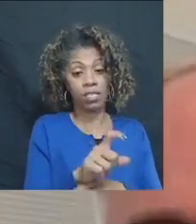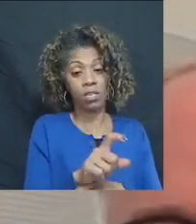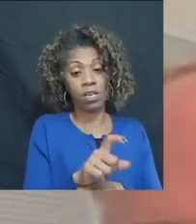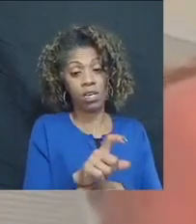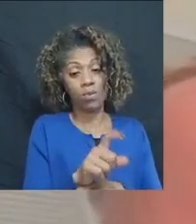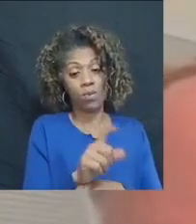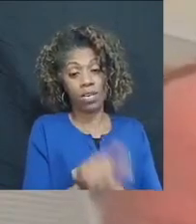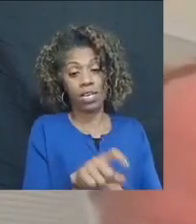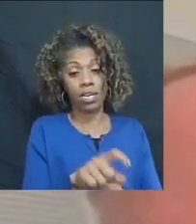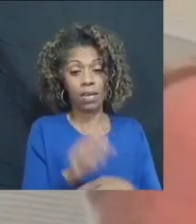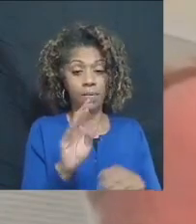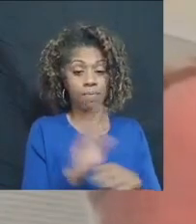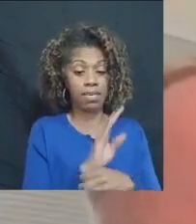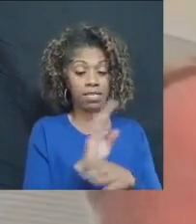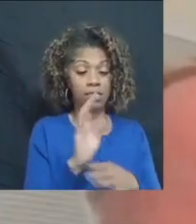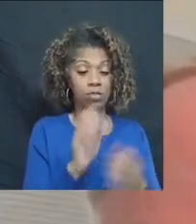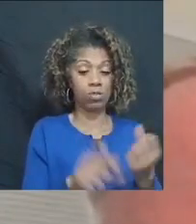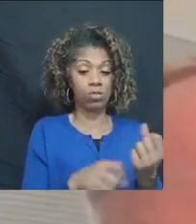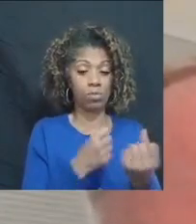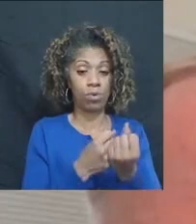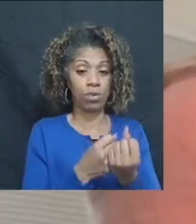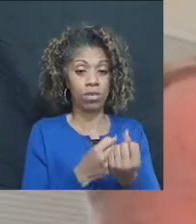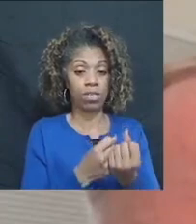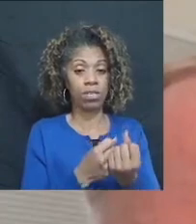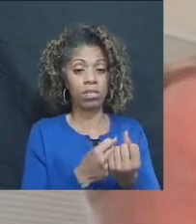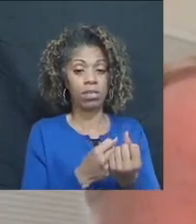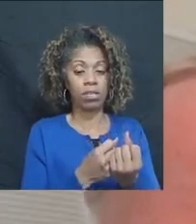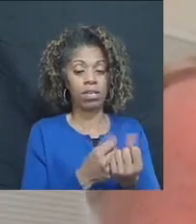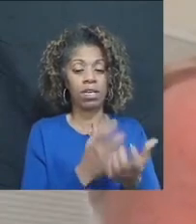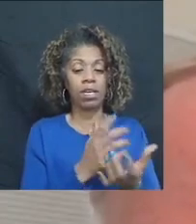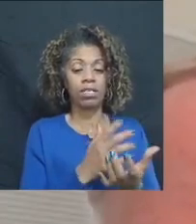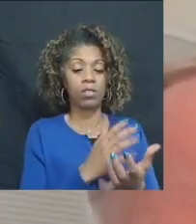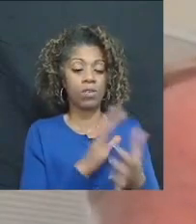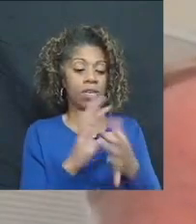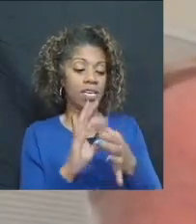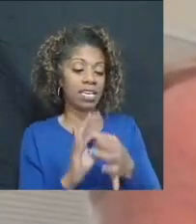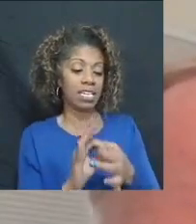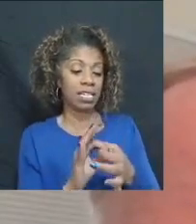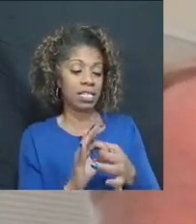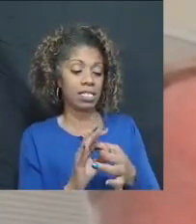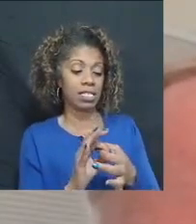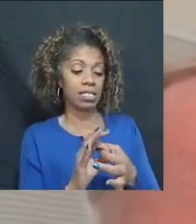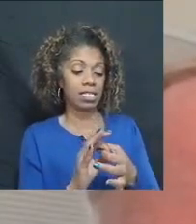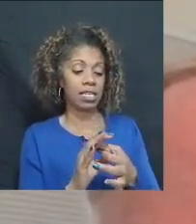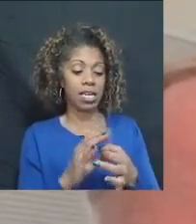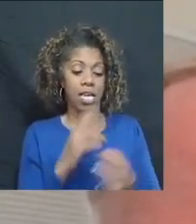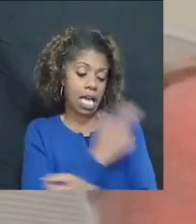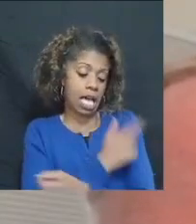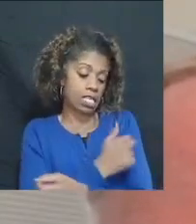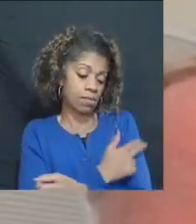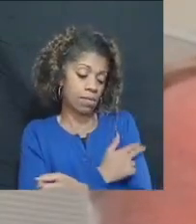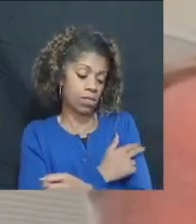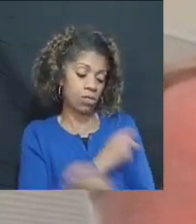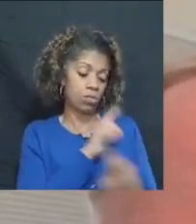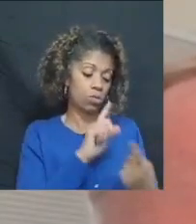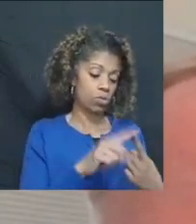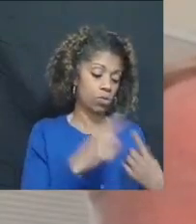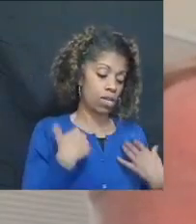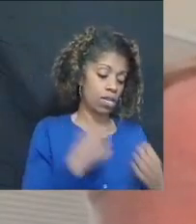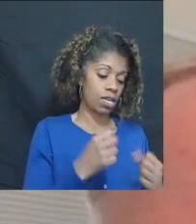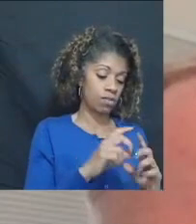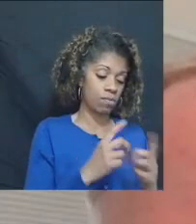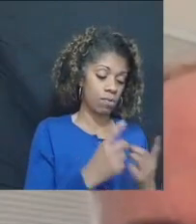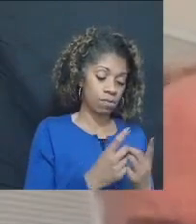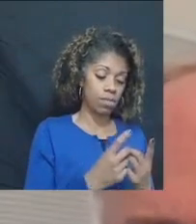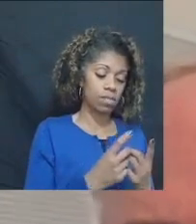big issues. Connecting the local health department with the hospitals. I mean, we need medicine and public health working in lockstep, as well